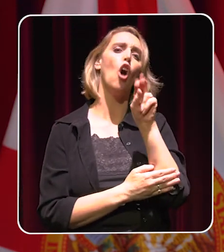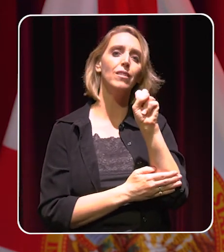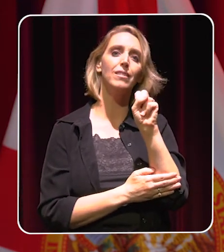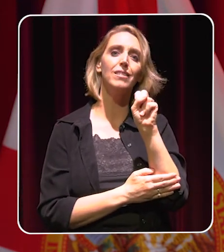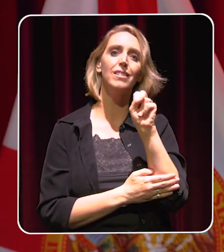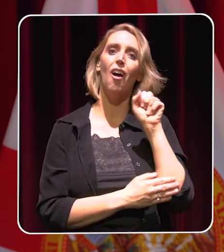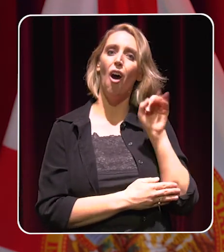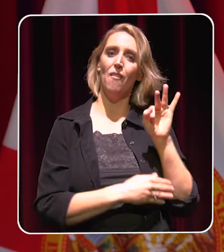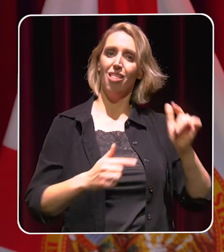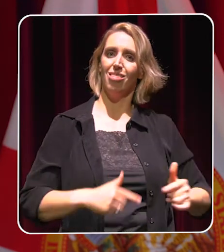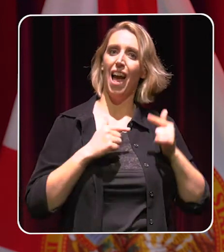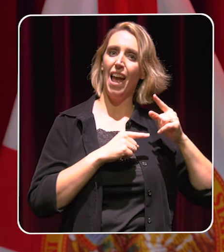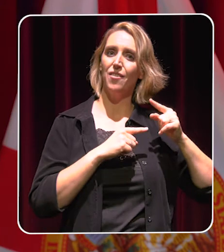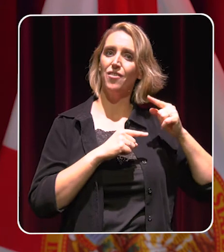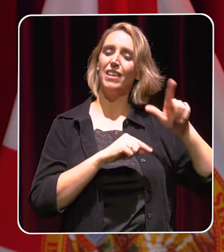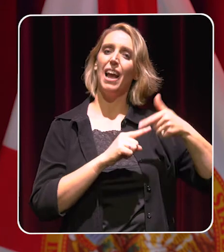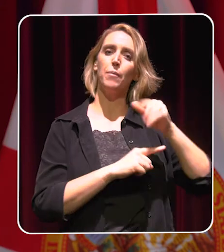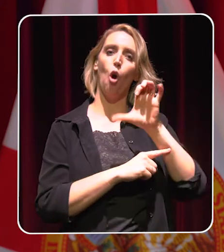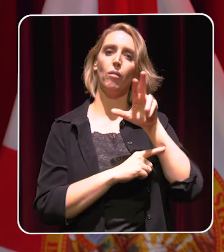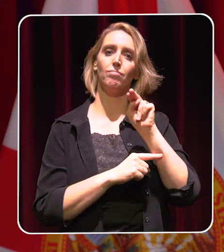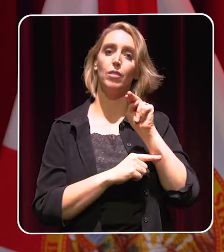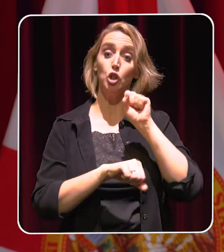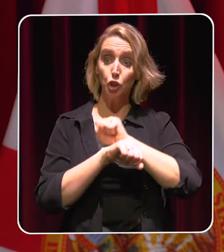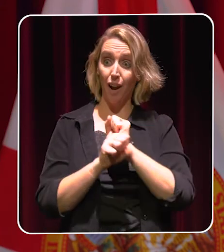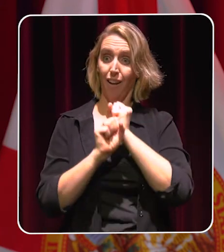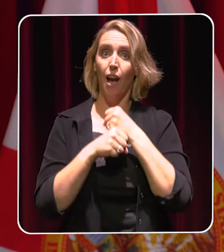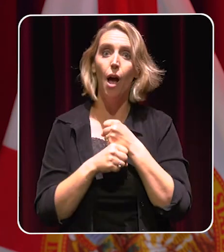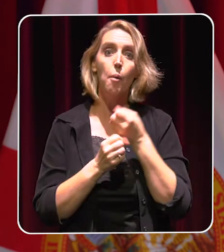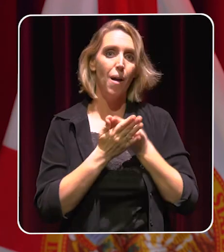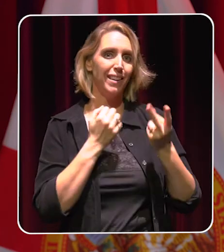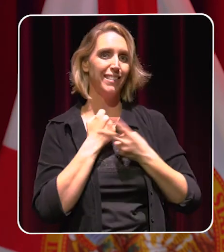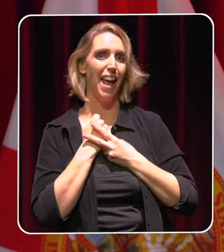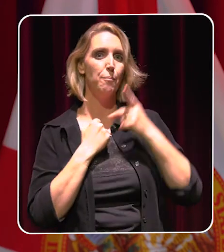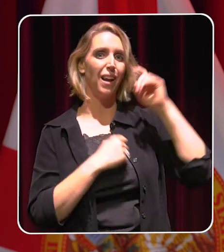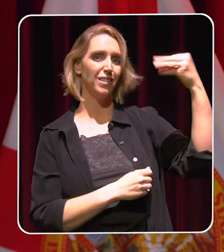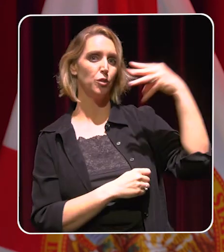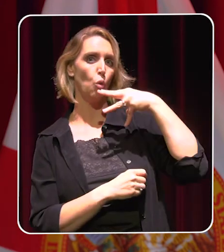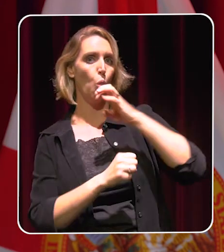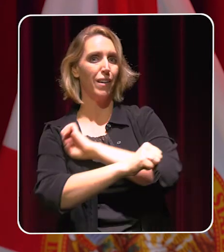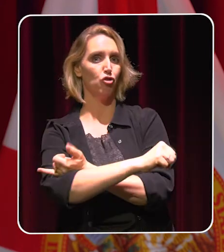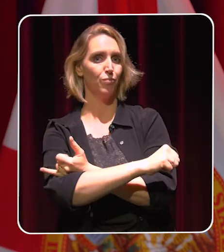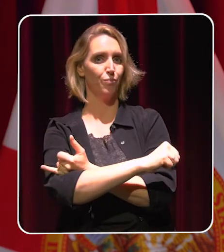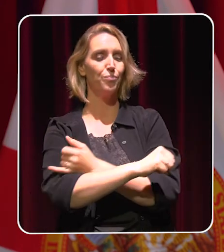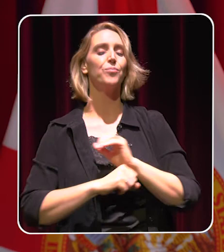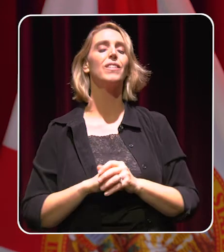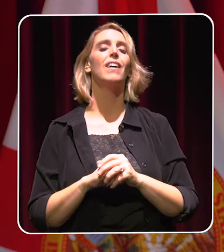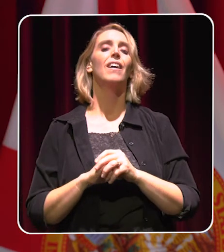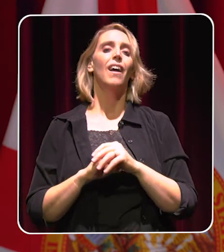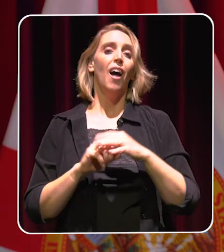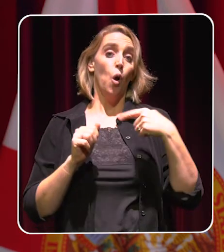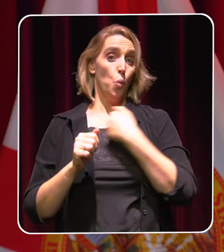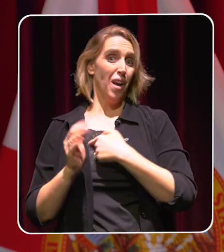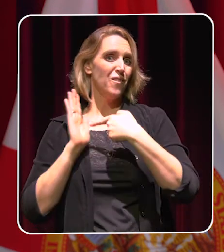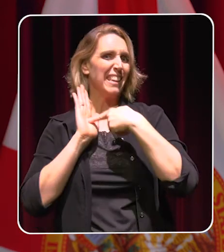of lifetime carbon. Jobs are being created and money is being saved. Leading by example,